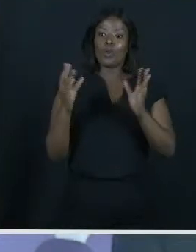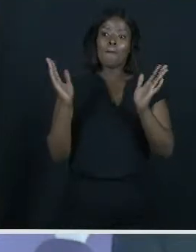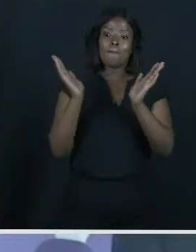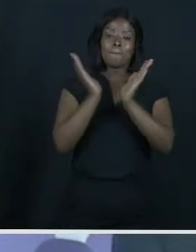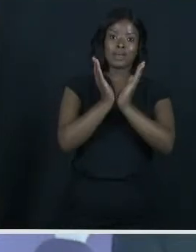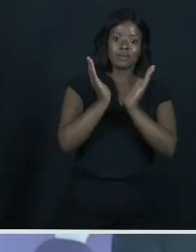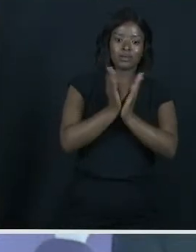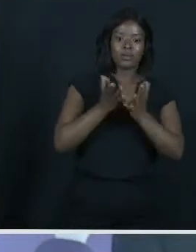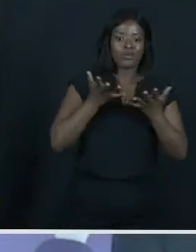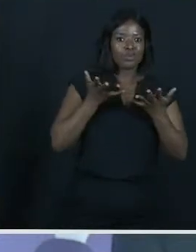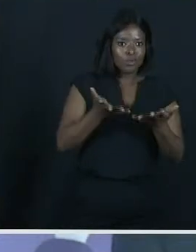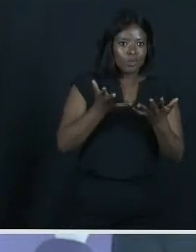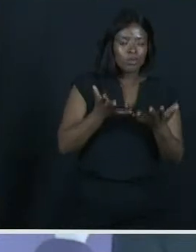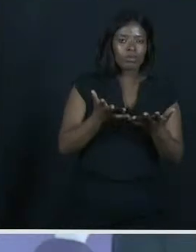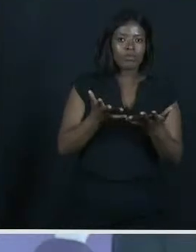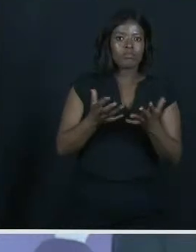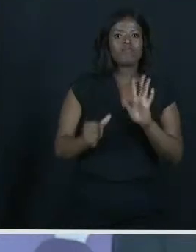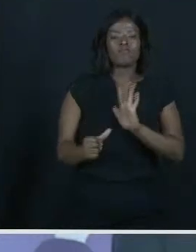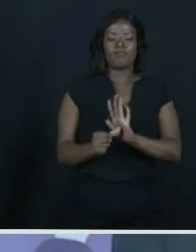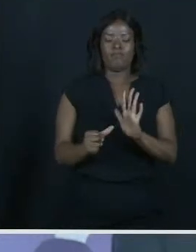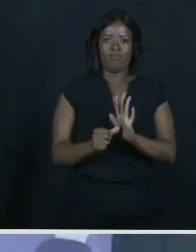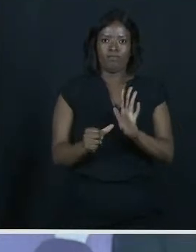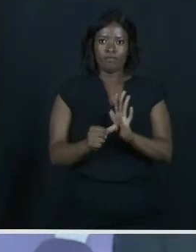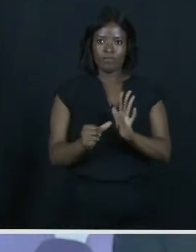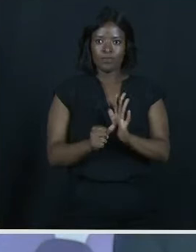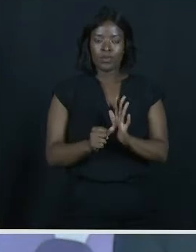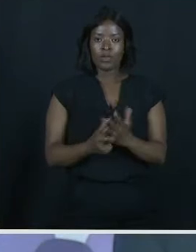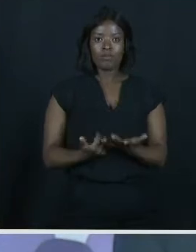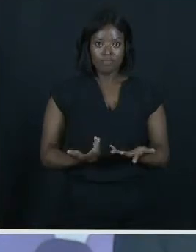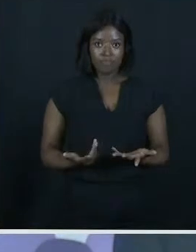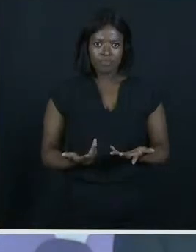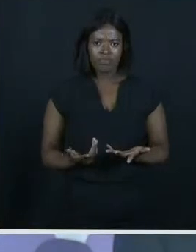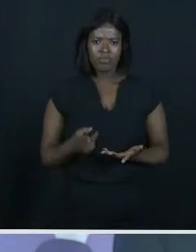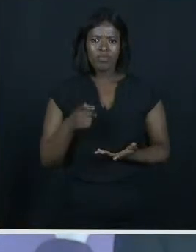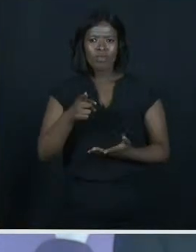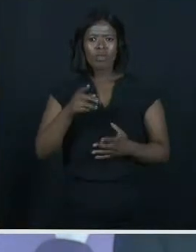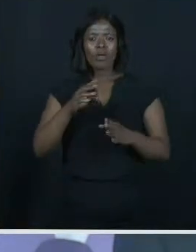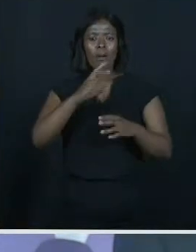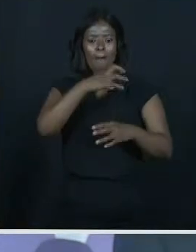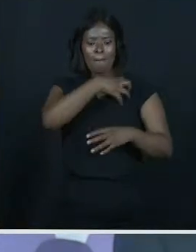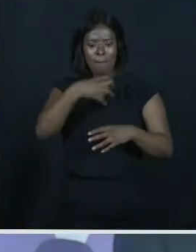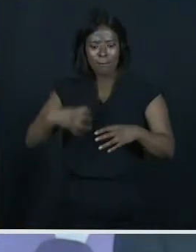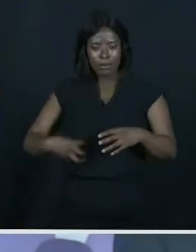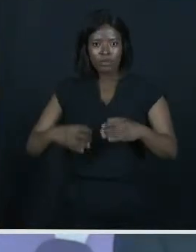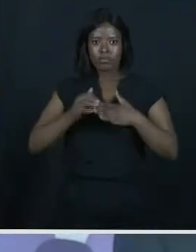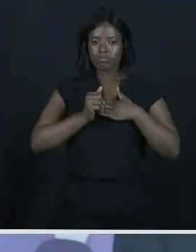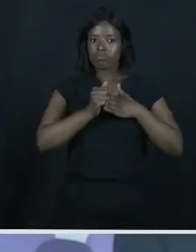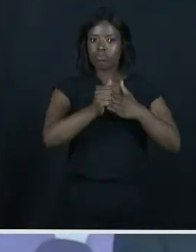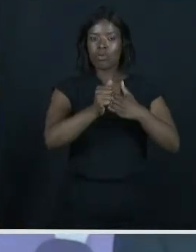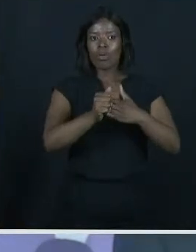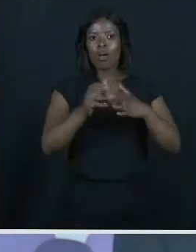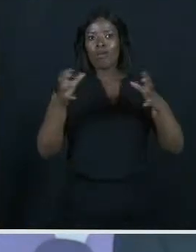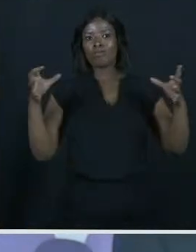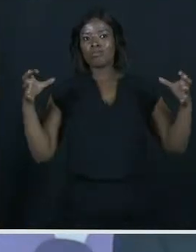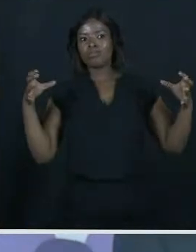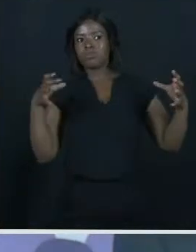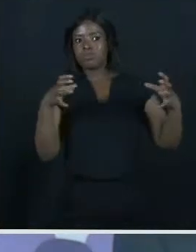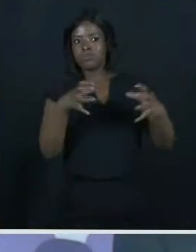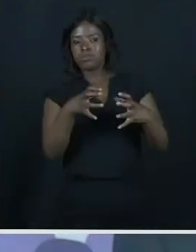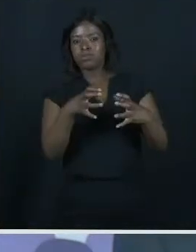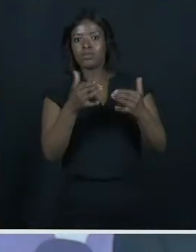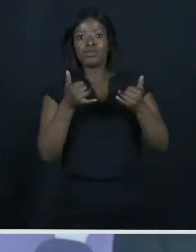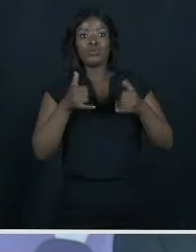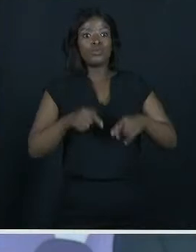has a unique convening power, and the leadership displayed by President Cyril Ramaphosa to gather all of you in one room and